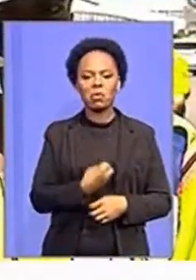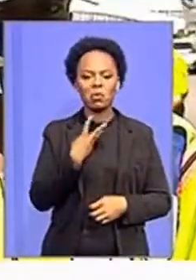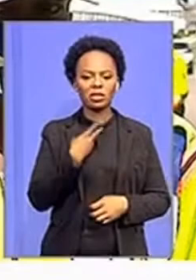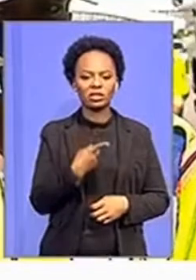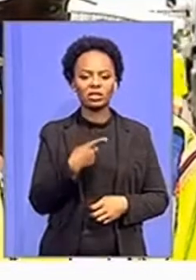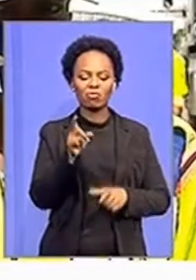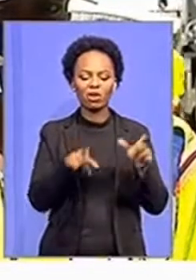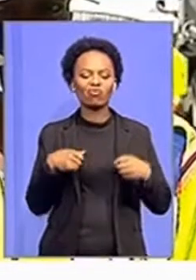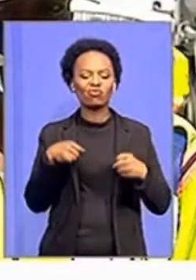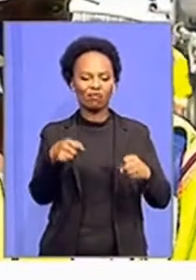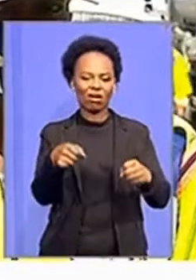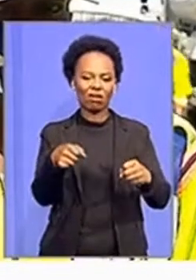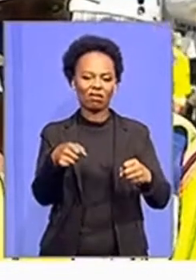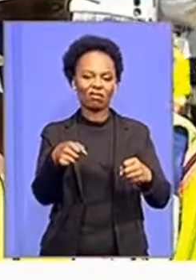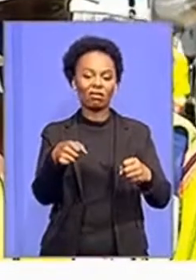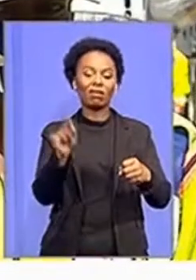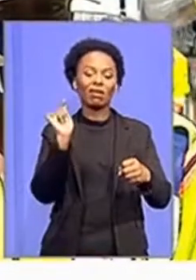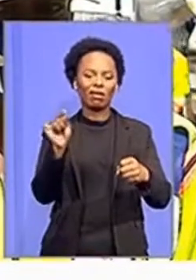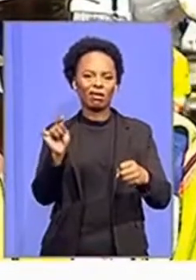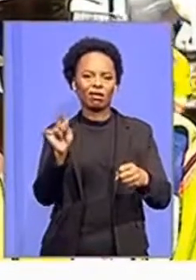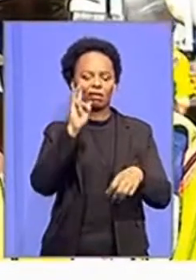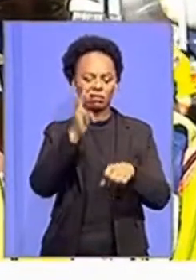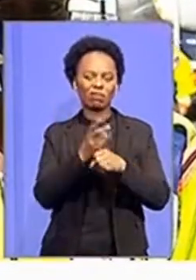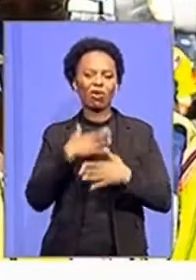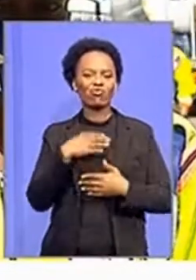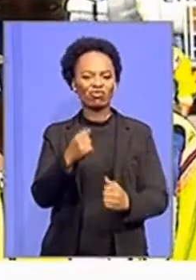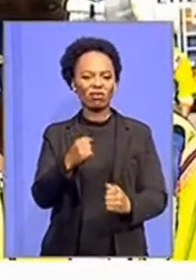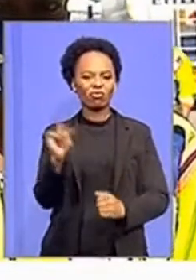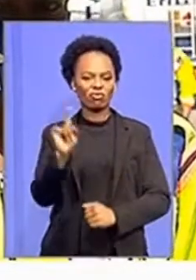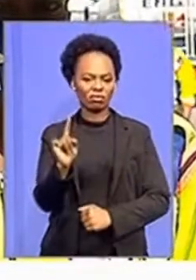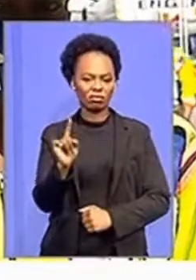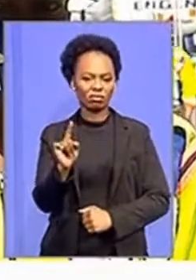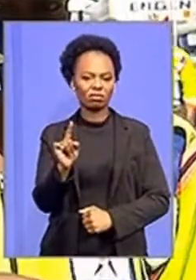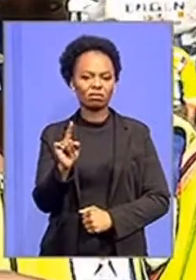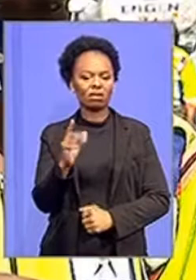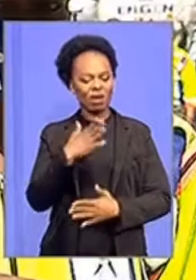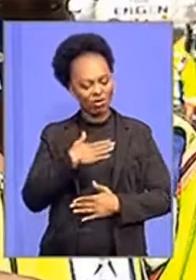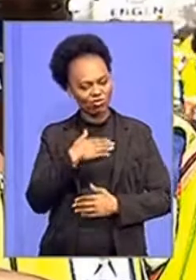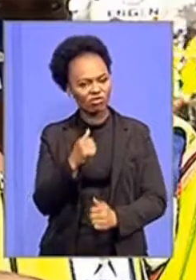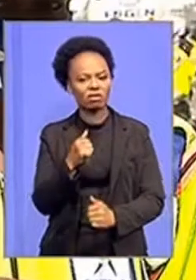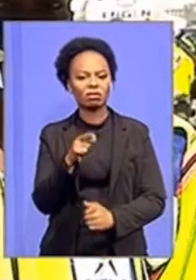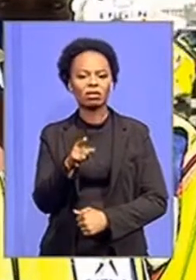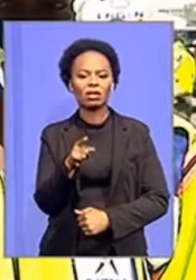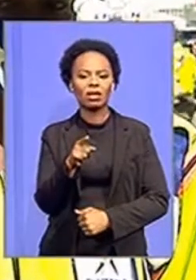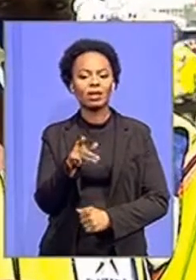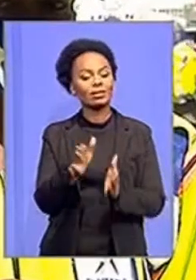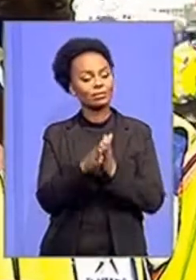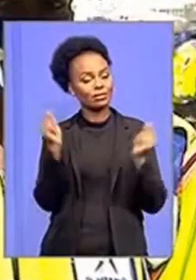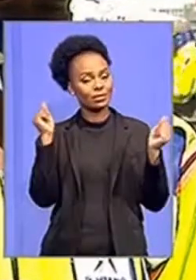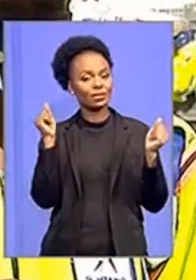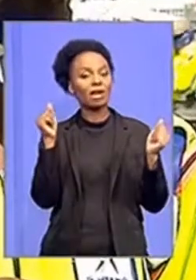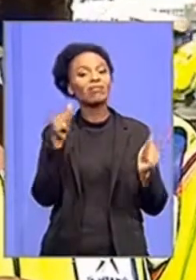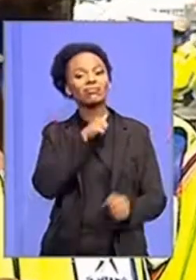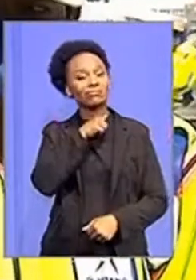motorists could appreciate is the fact that speed kills. We